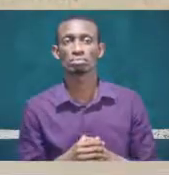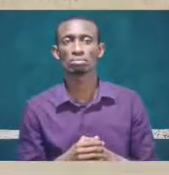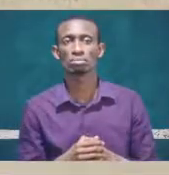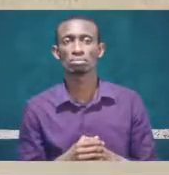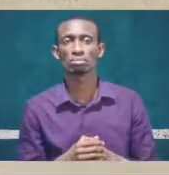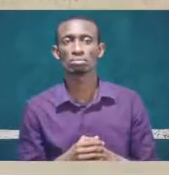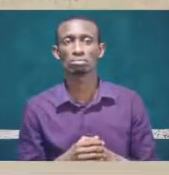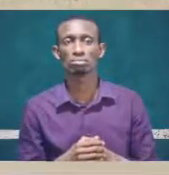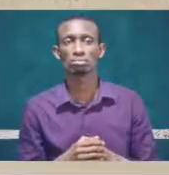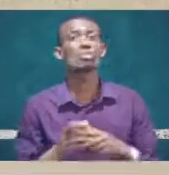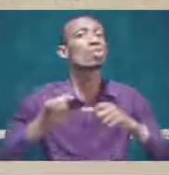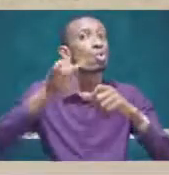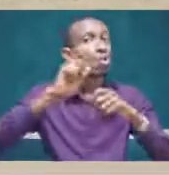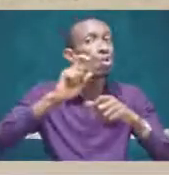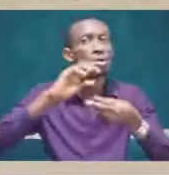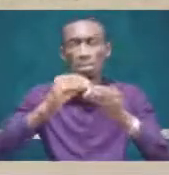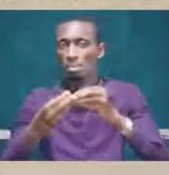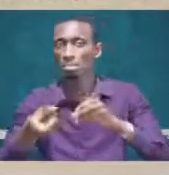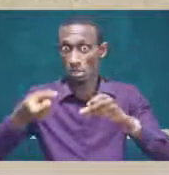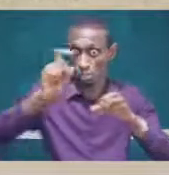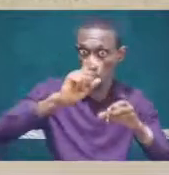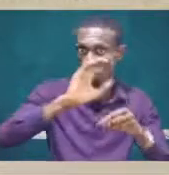add a number, add a letter